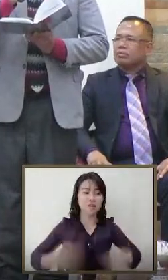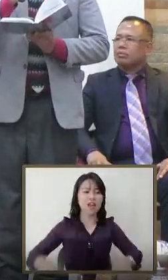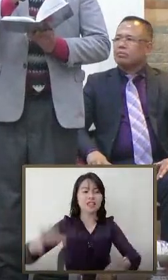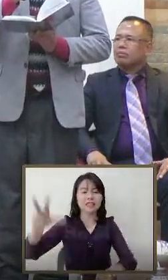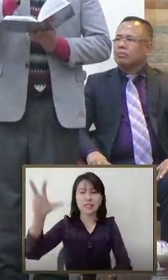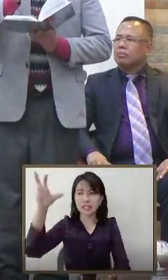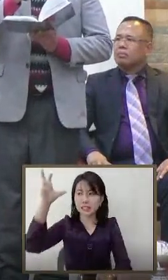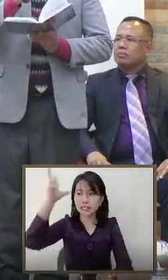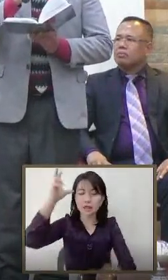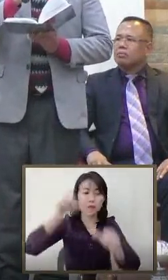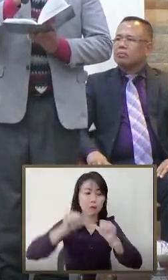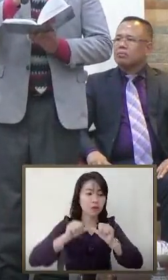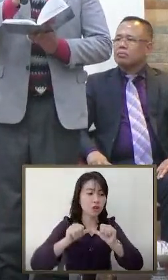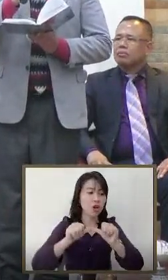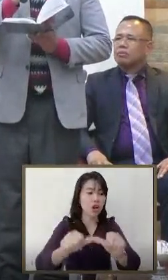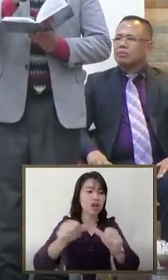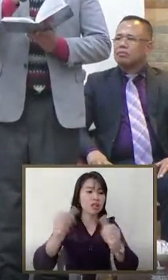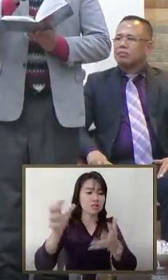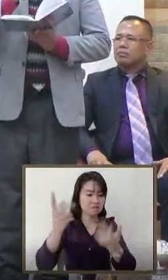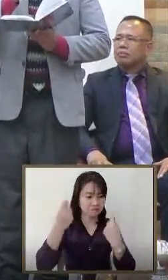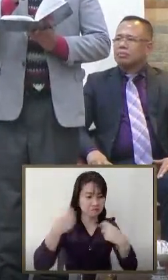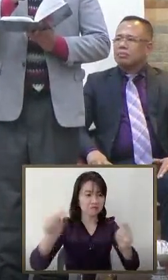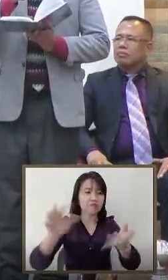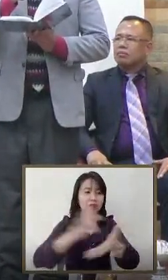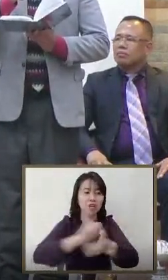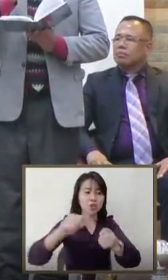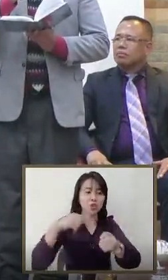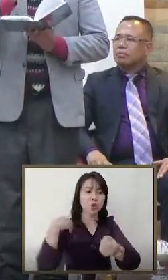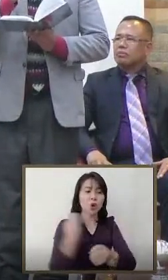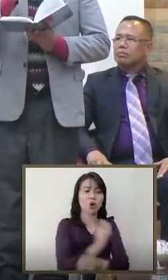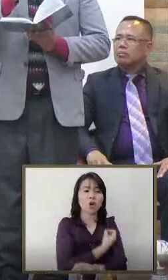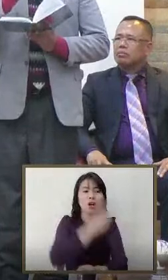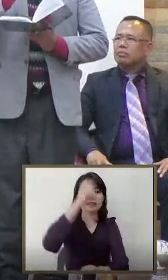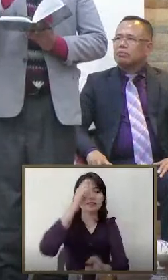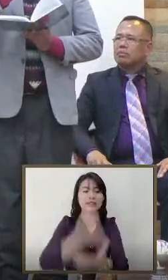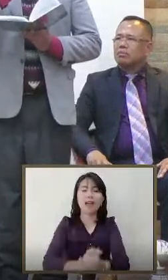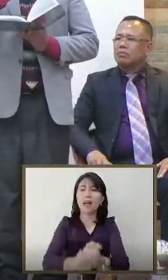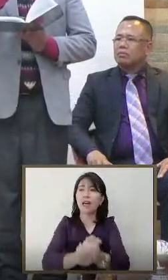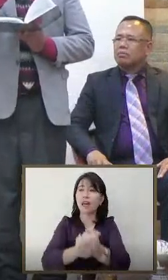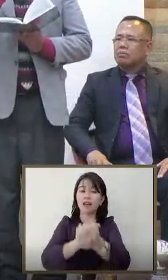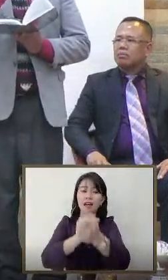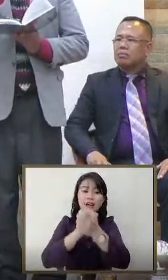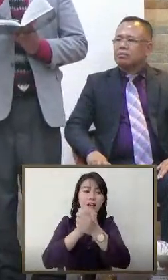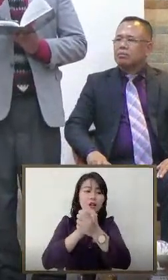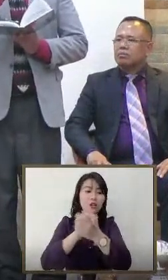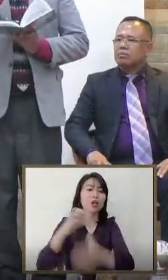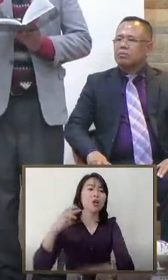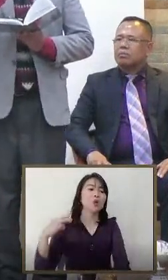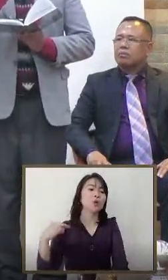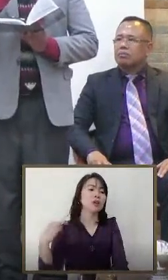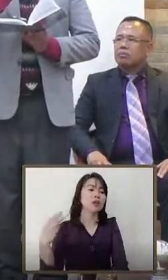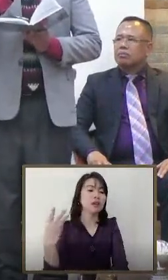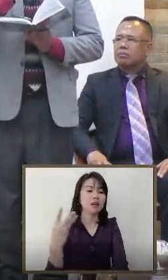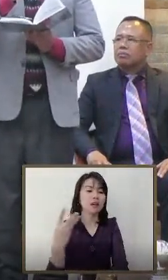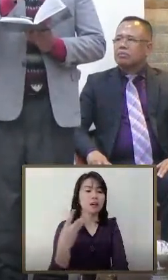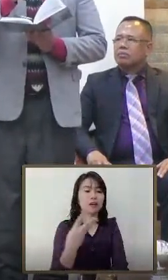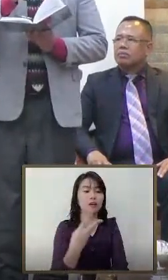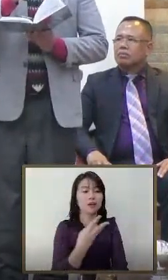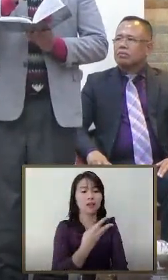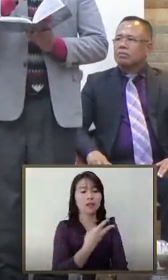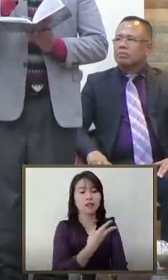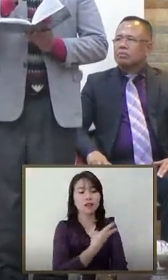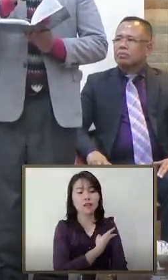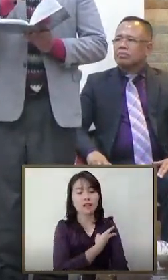the flesh and the devil press on and try to tear our strongholds down. We